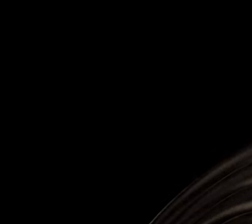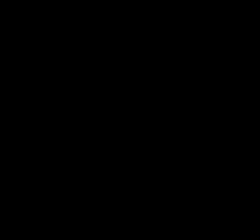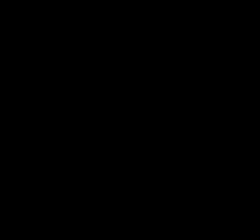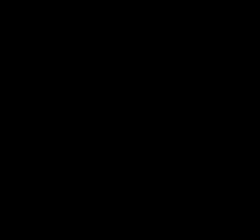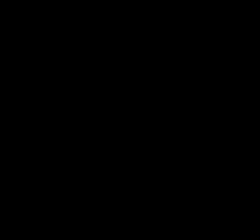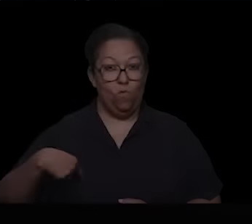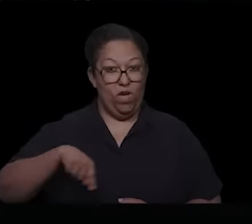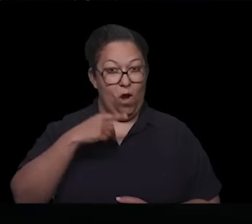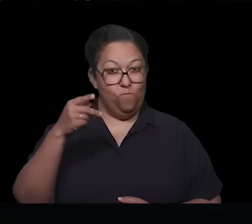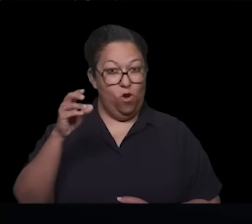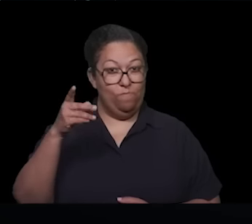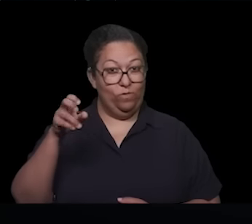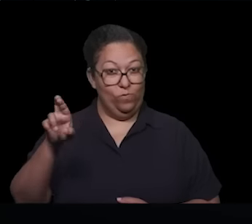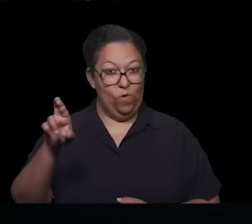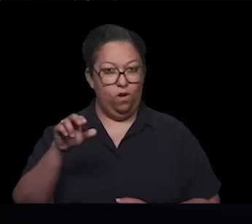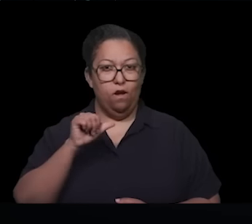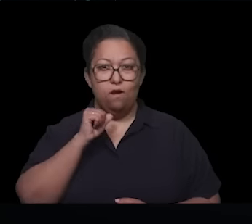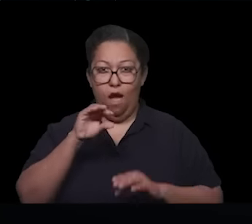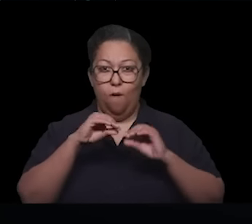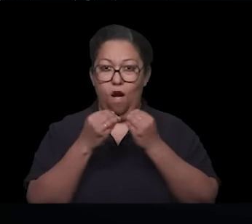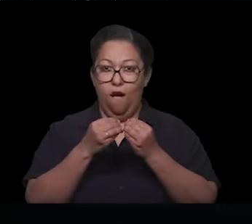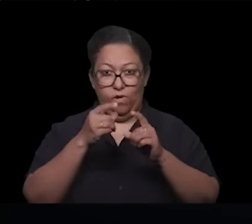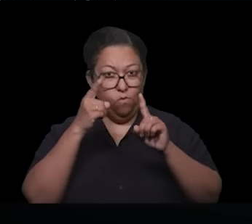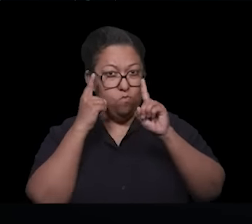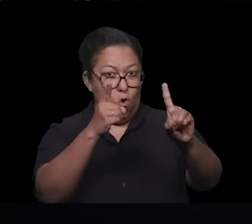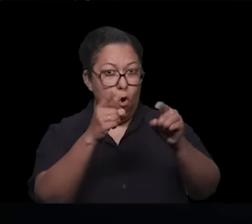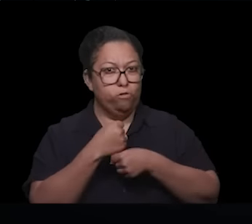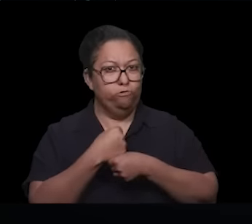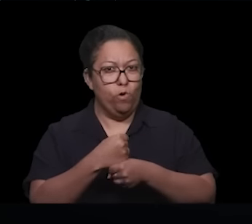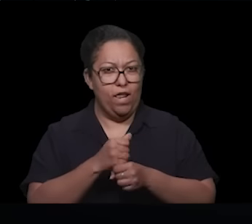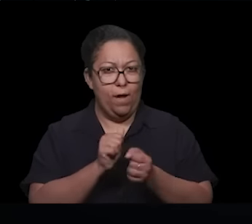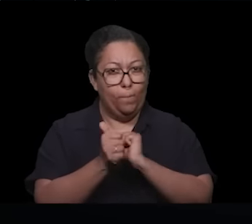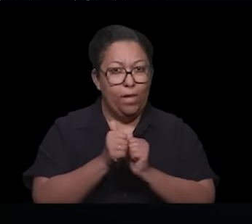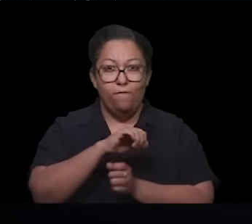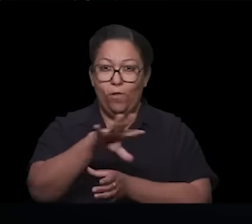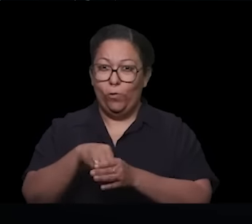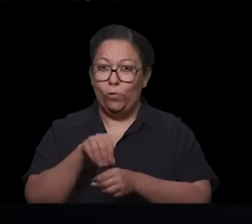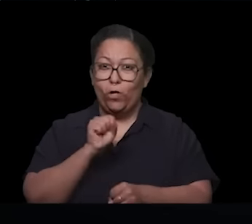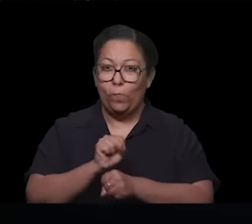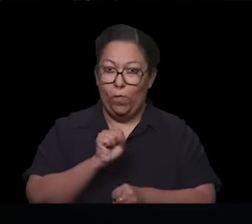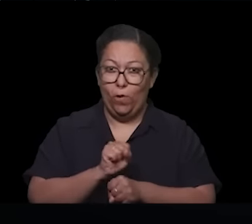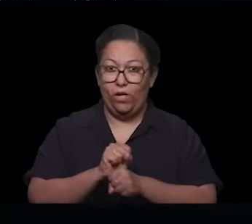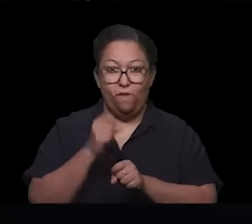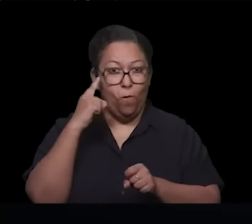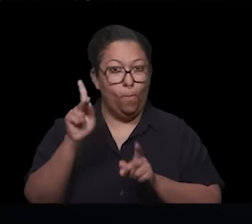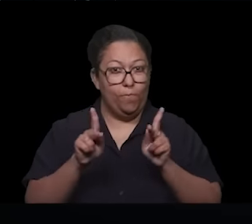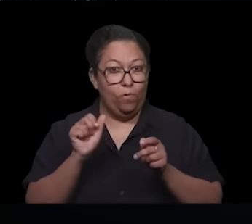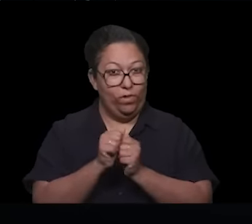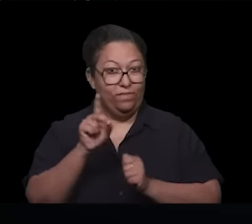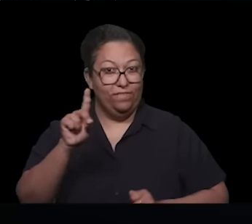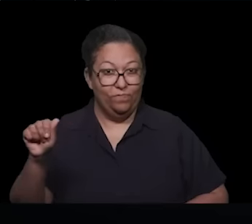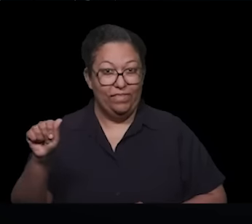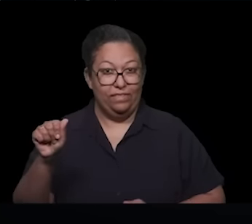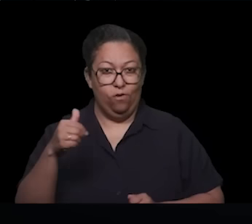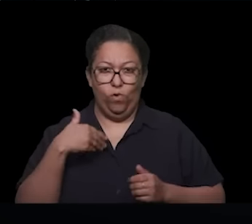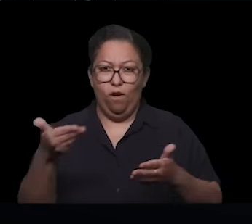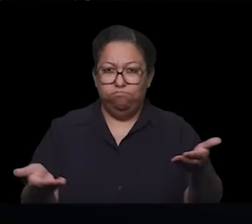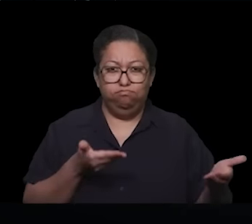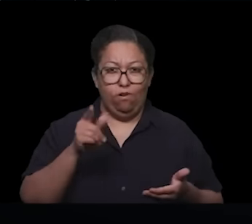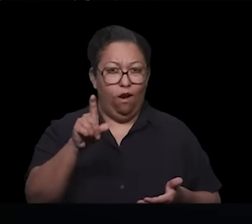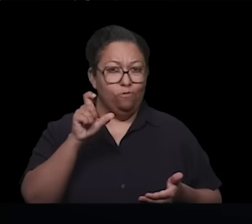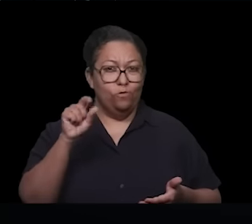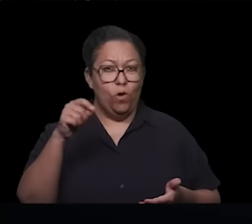members. We are the Prospector, a nonprofit with the mission of creating competitive and inclusive employment for people with